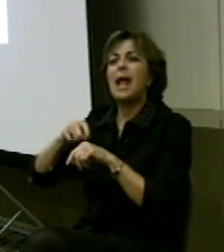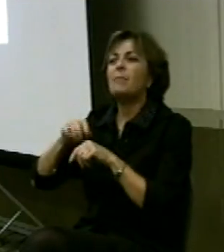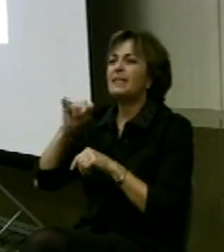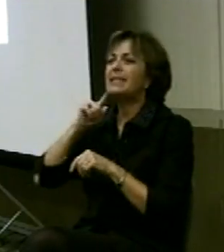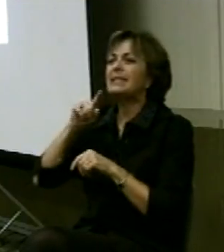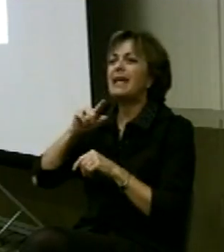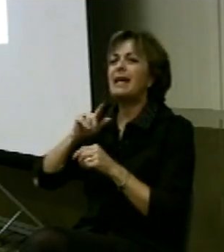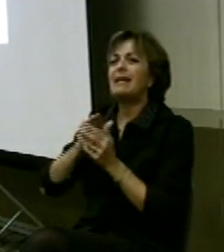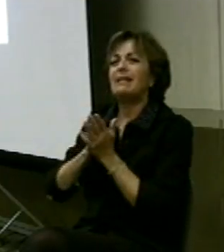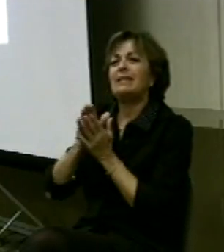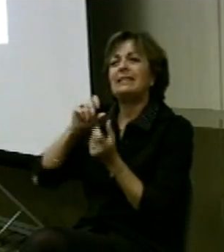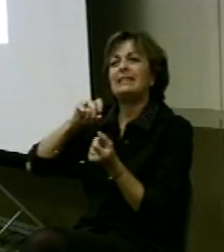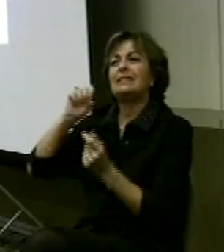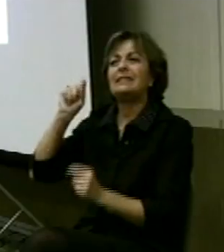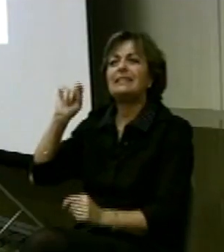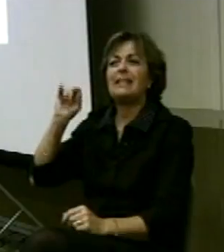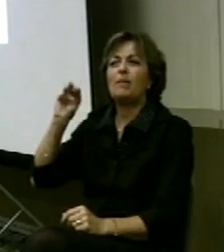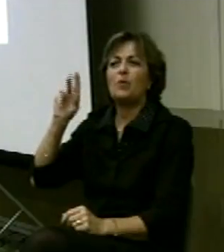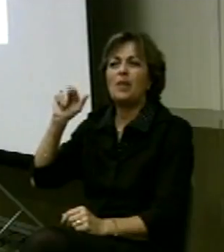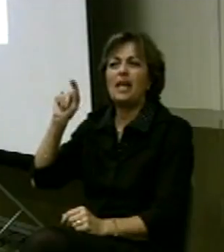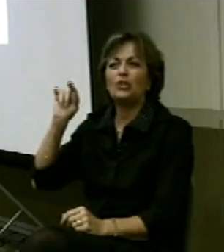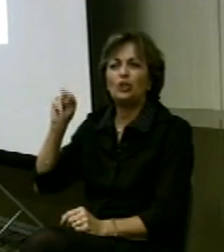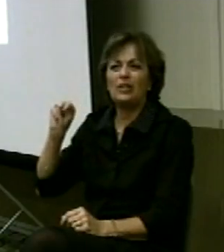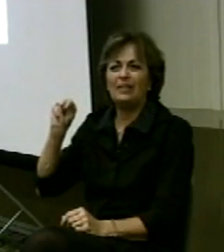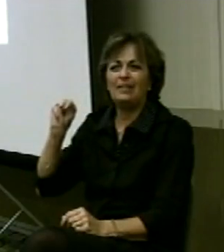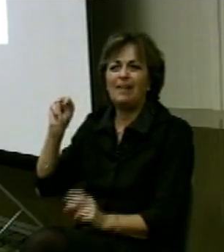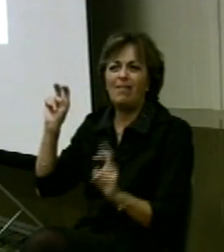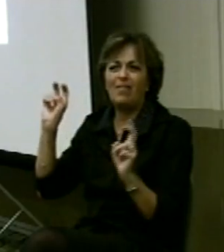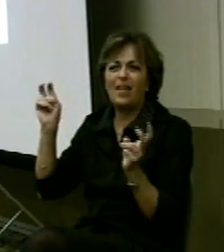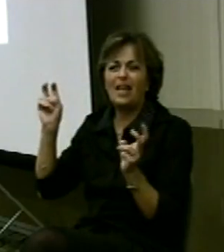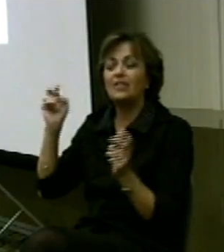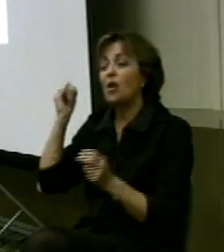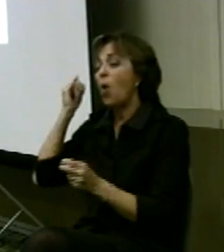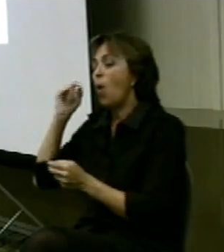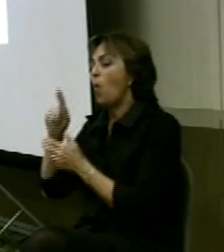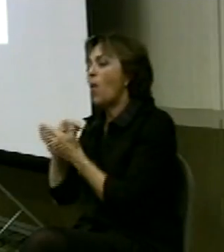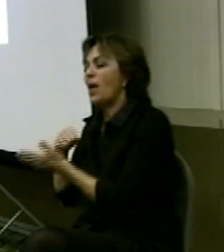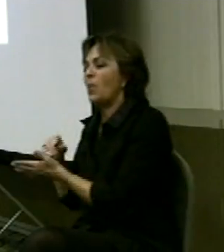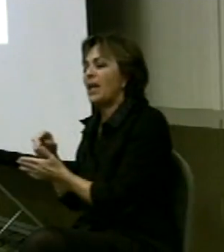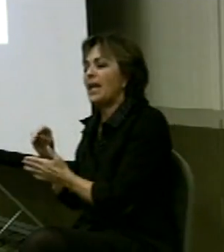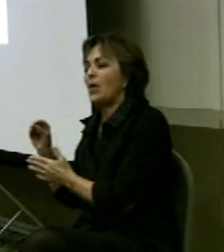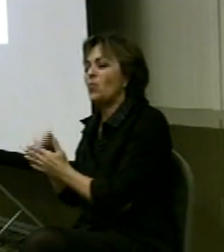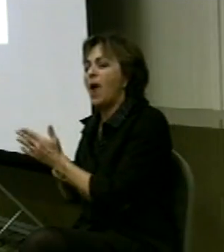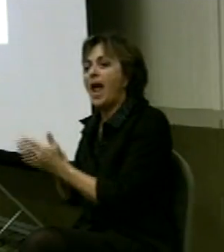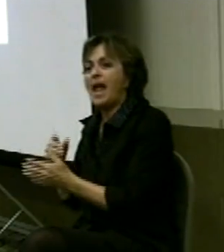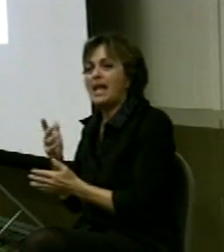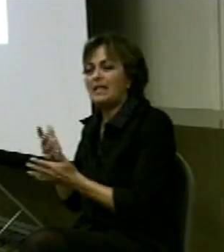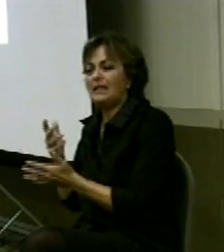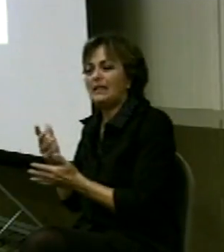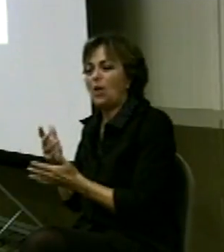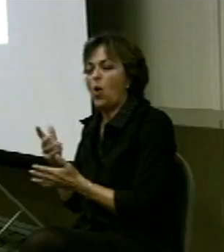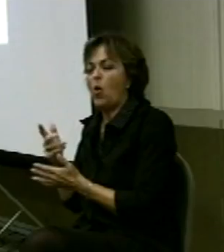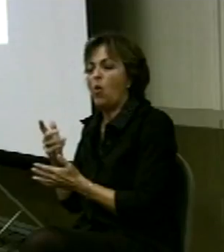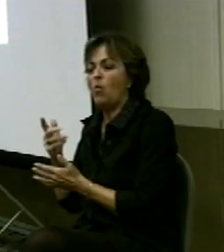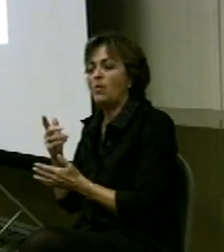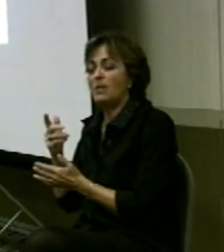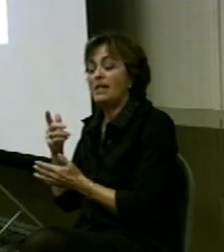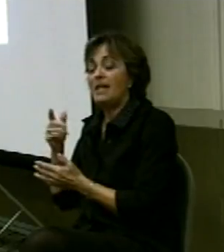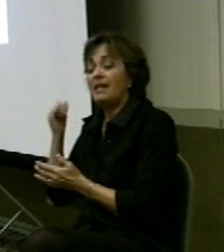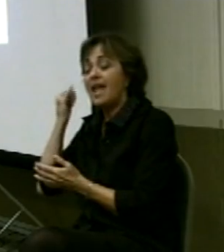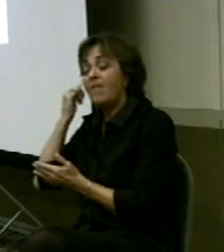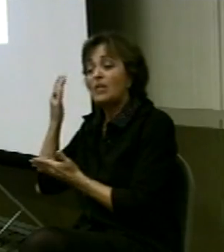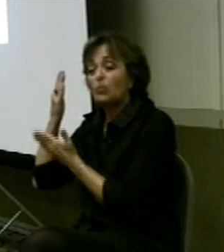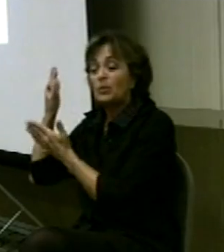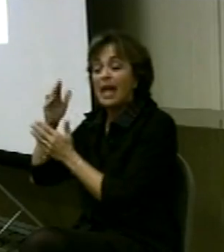thing. What can we write so that if this ever came to, have to be presented or be challenged,